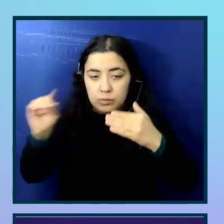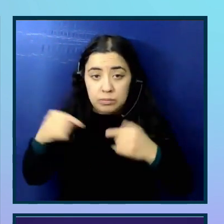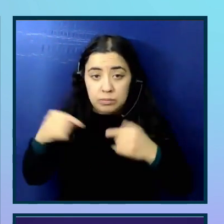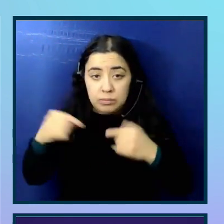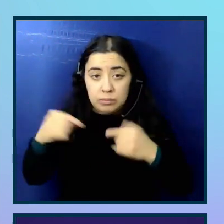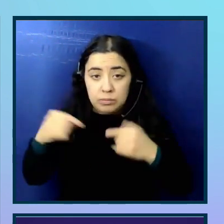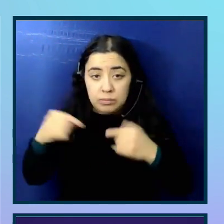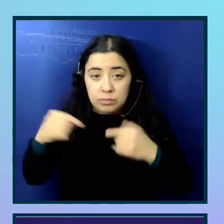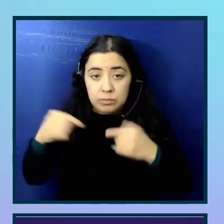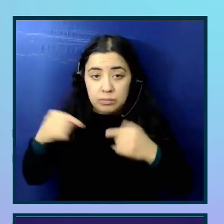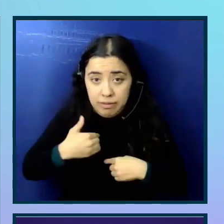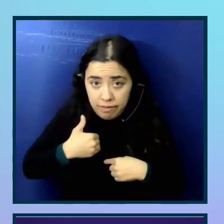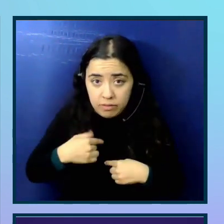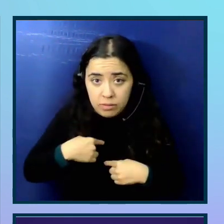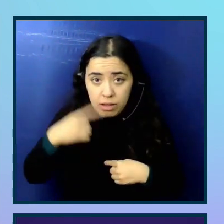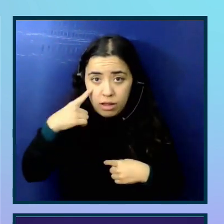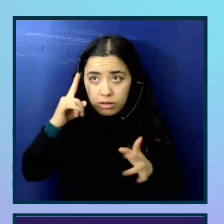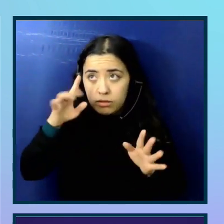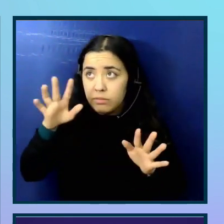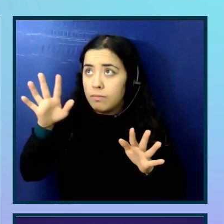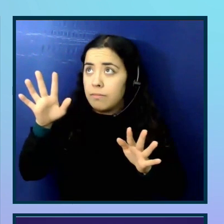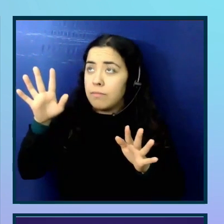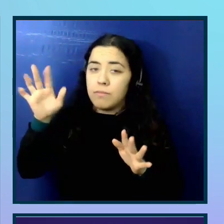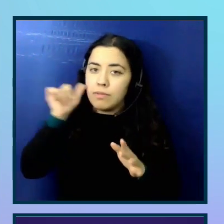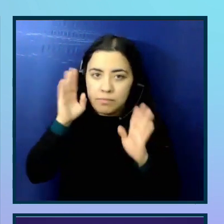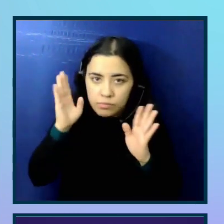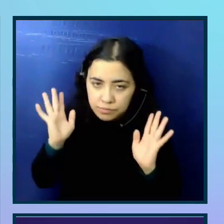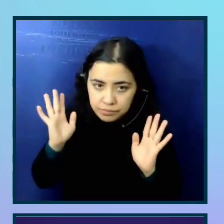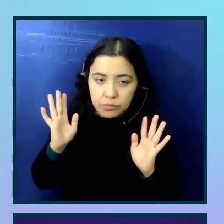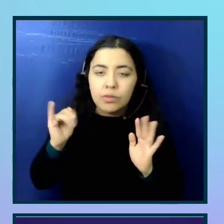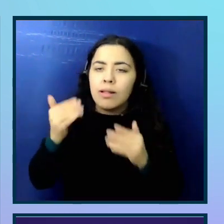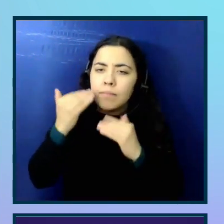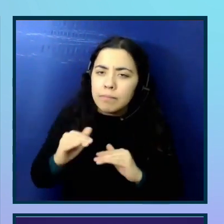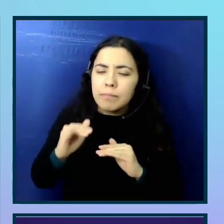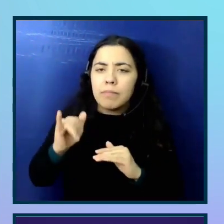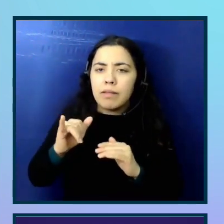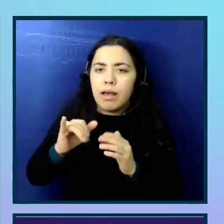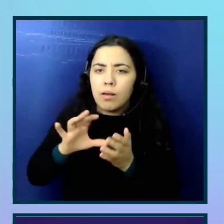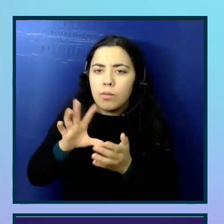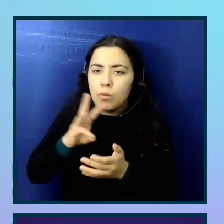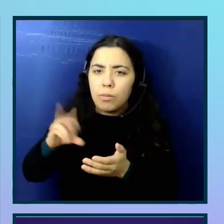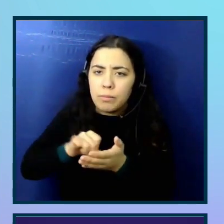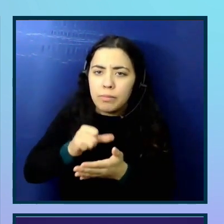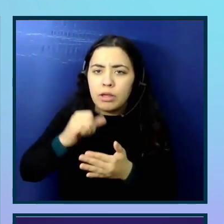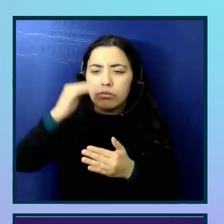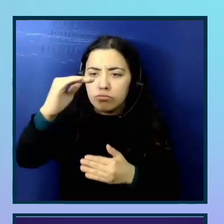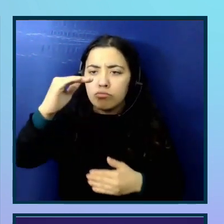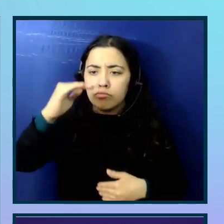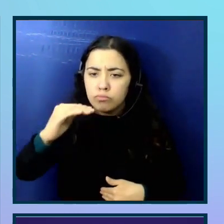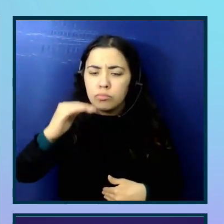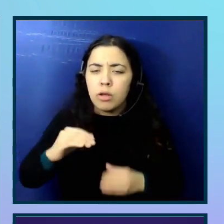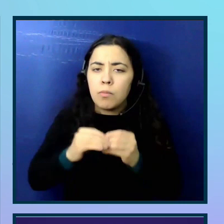by limiting the amount of questions we have on a page and making it multi-step, we're able to simplify it and allow users,